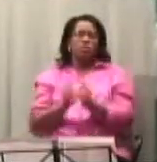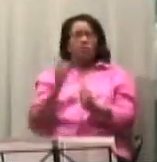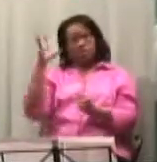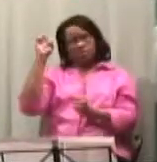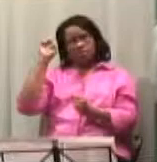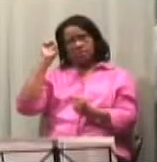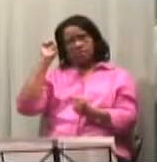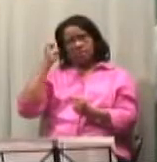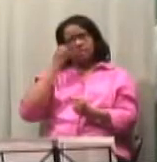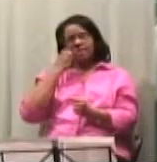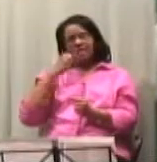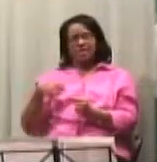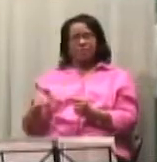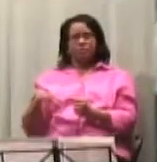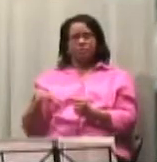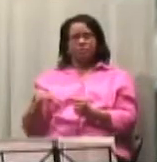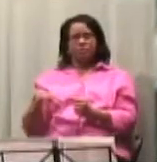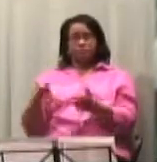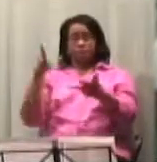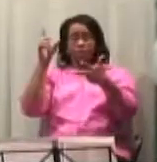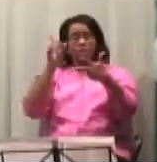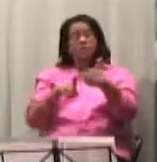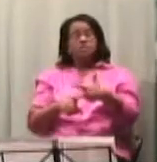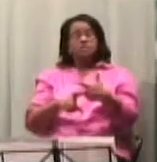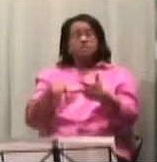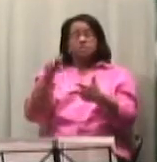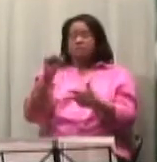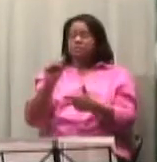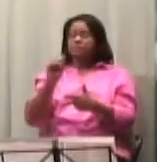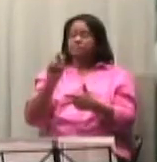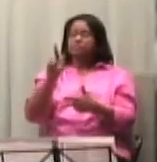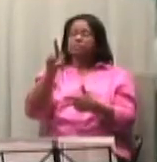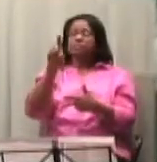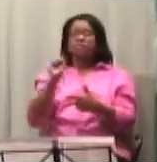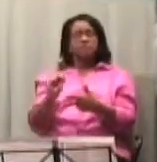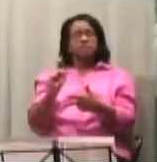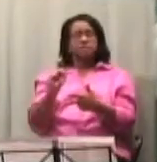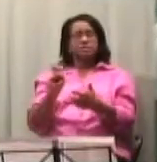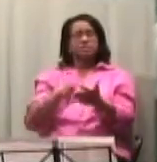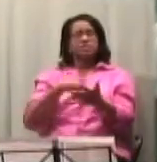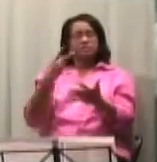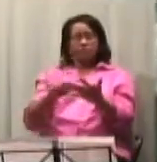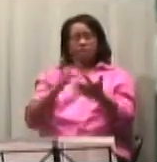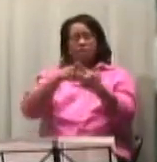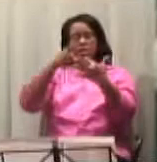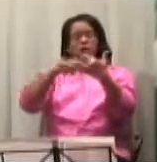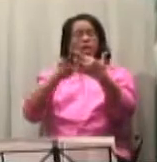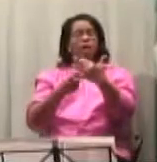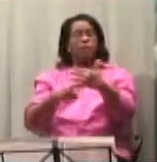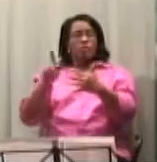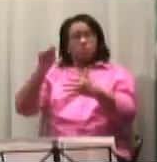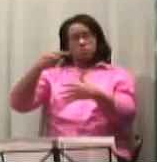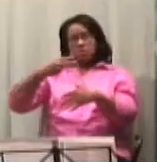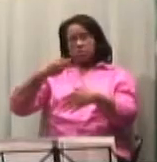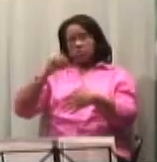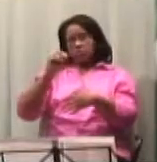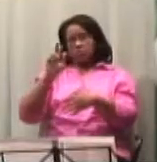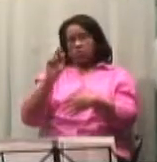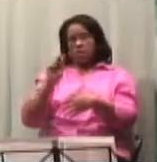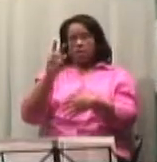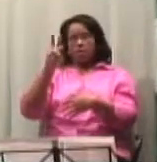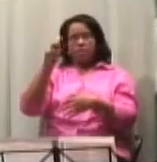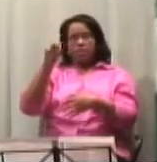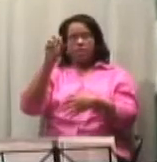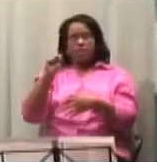the seeds fell among the thorns. And this situation is a situation of those Christians